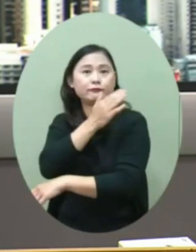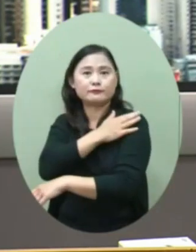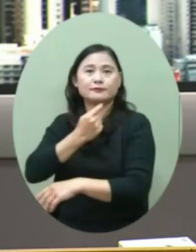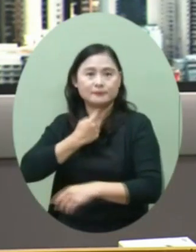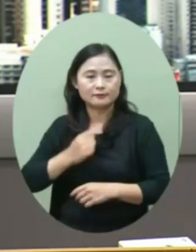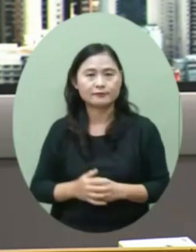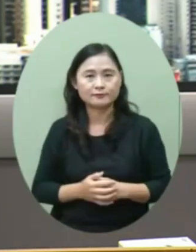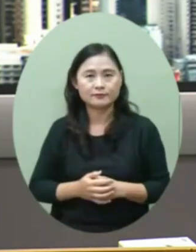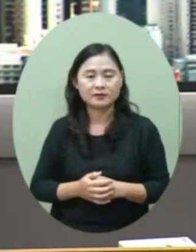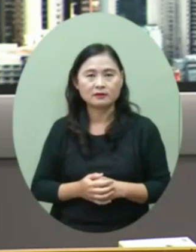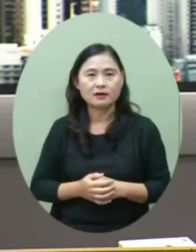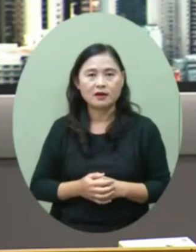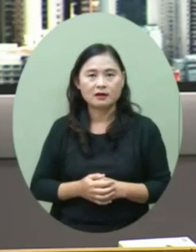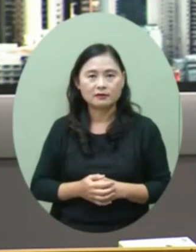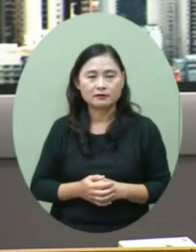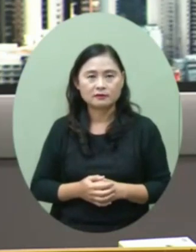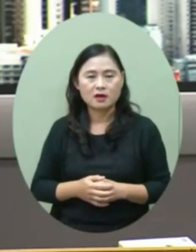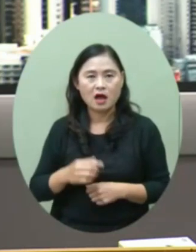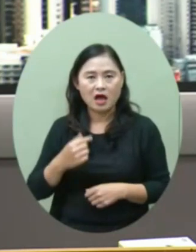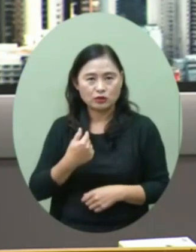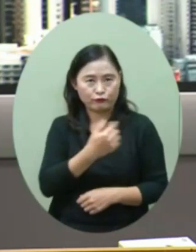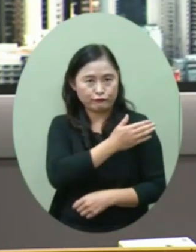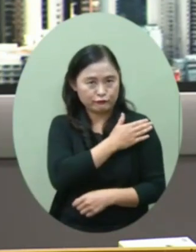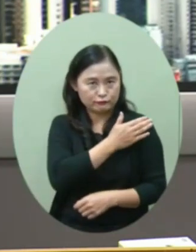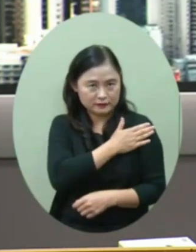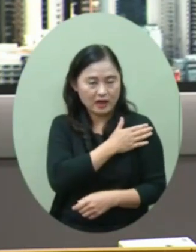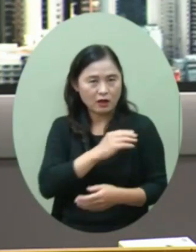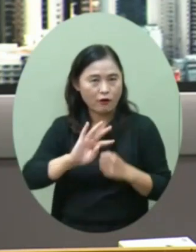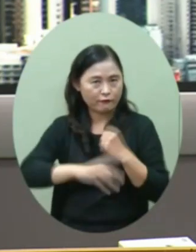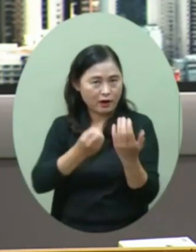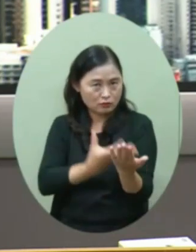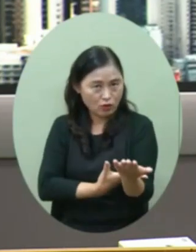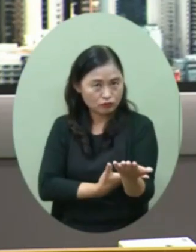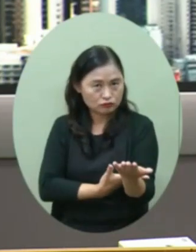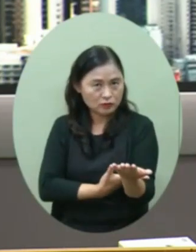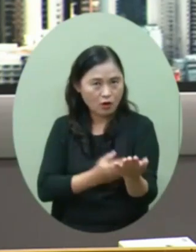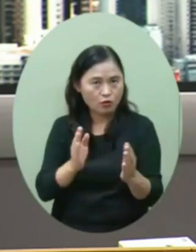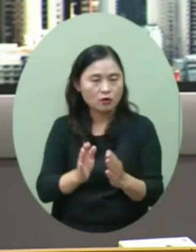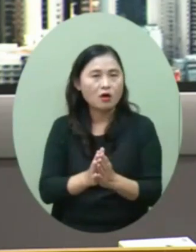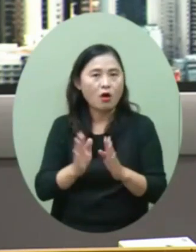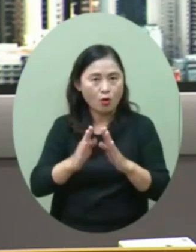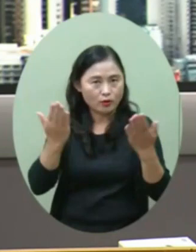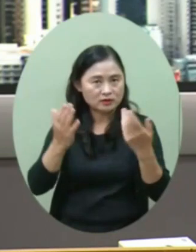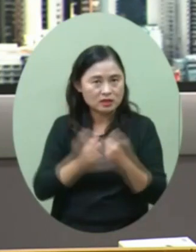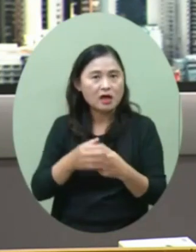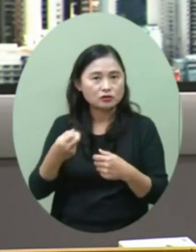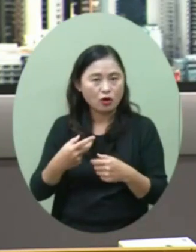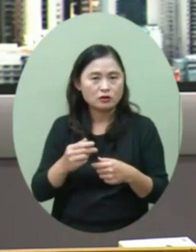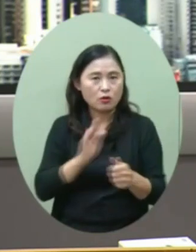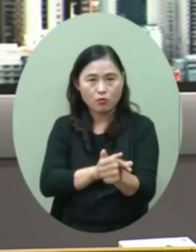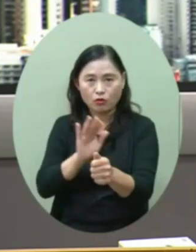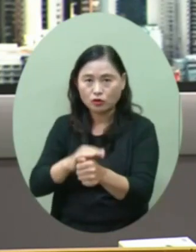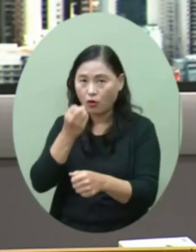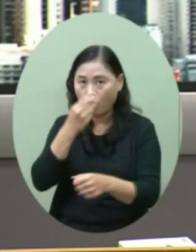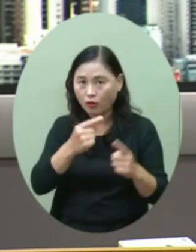of law which safeguards not only Hong Kong people's interests, but the 1.4 billion mainland